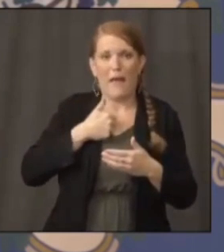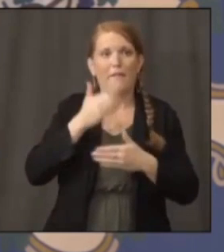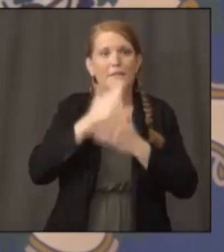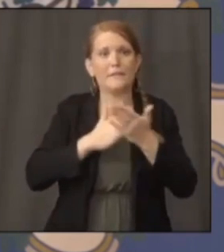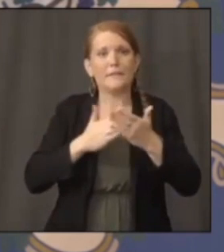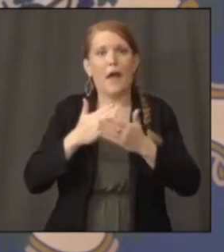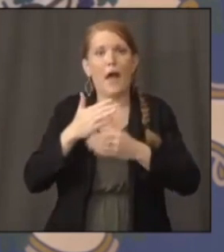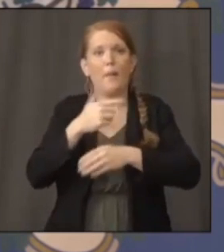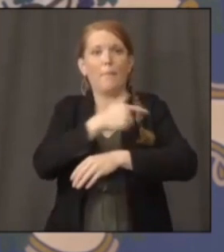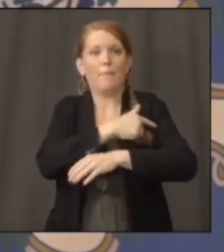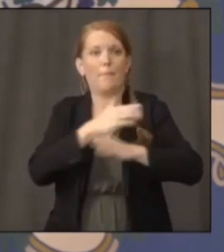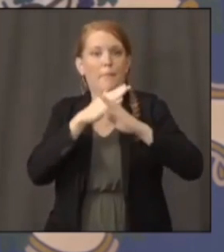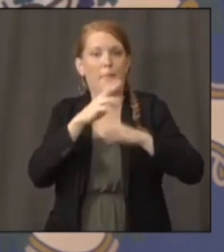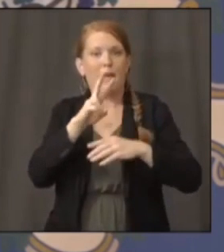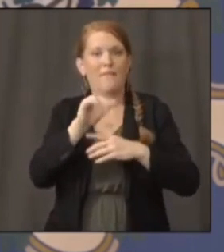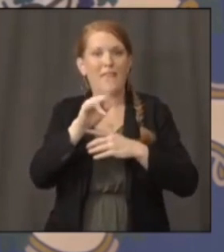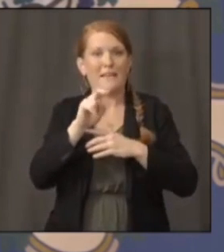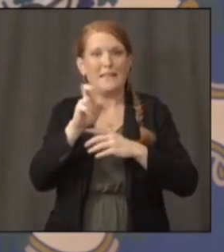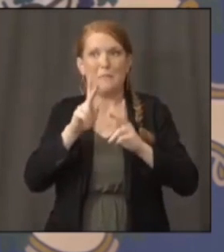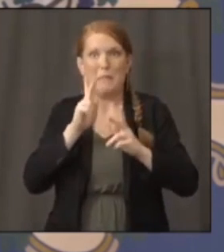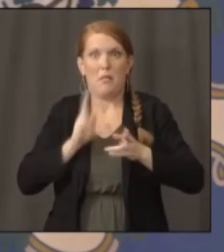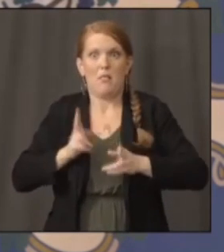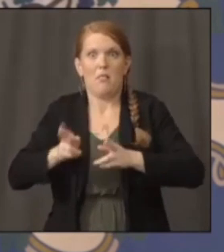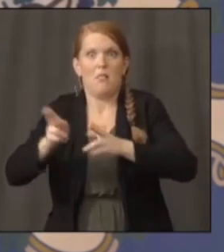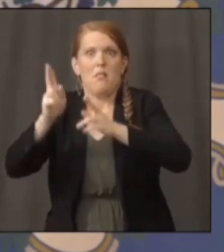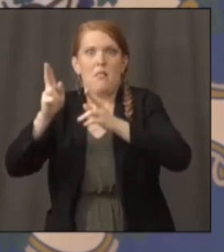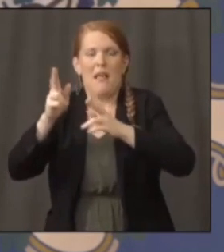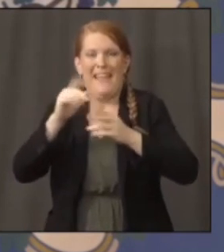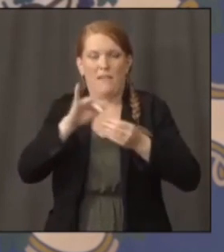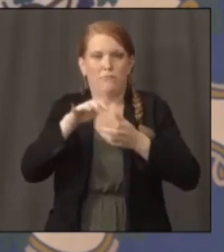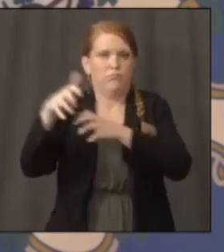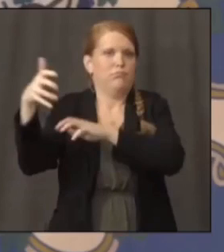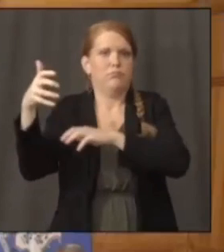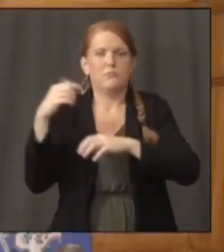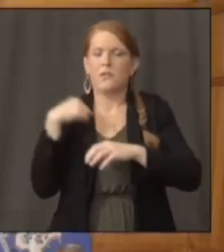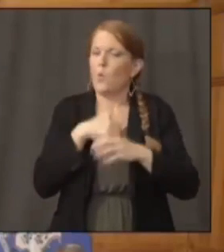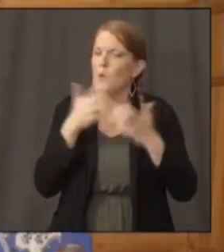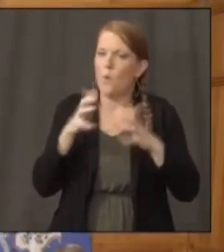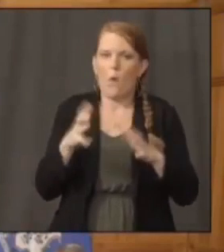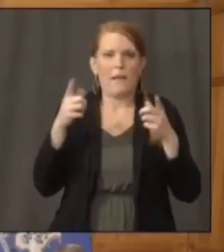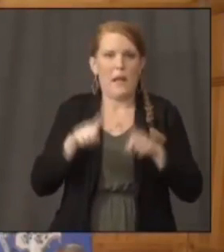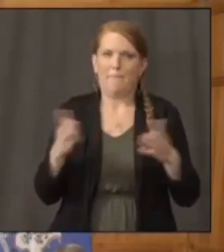were maybe rushed a little bit. We're not going to let that happen in this country.